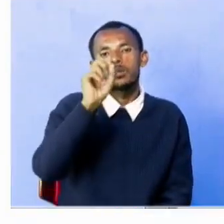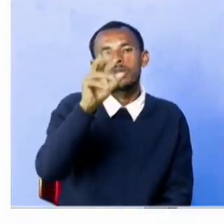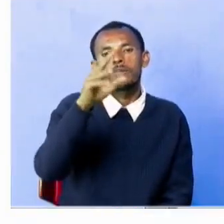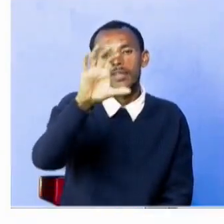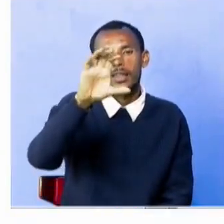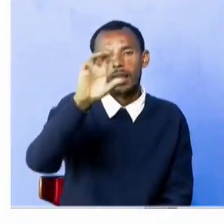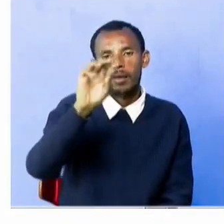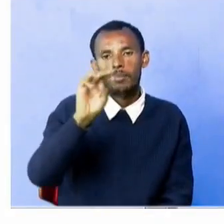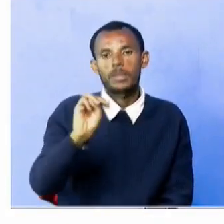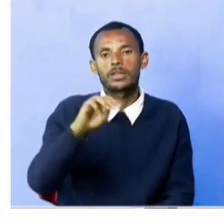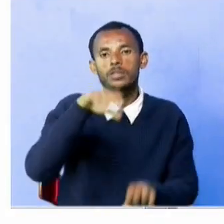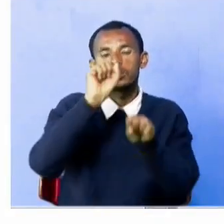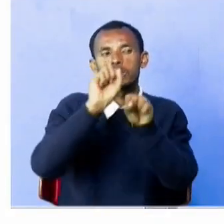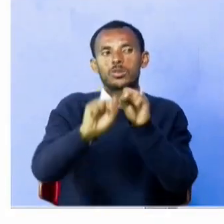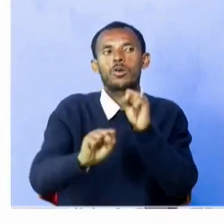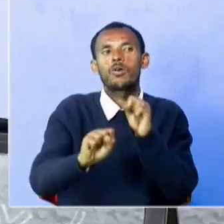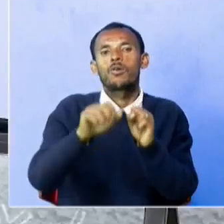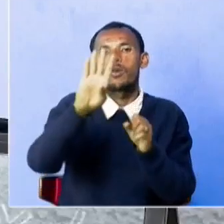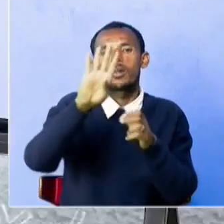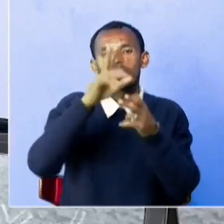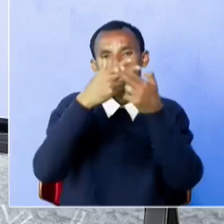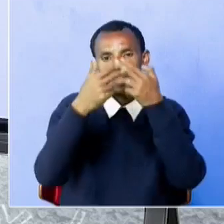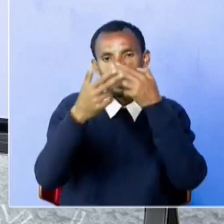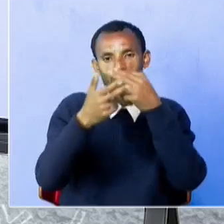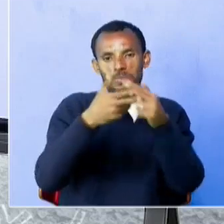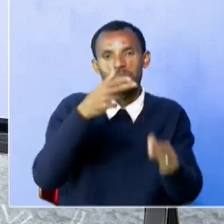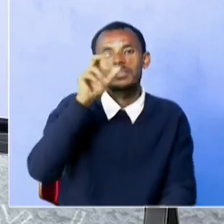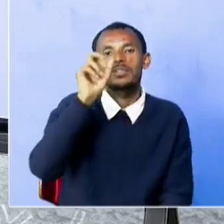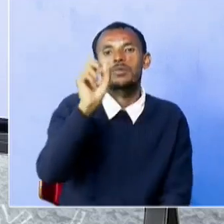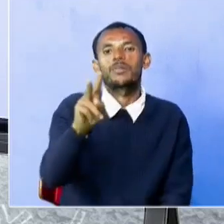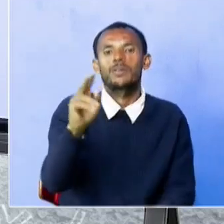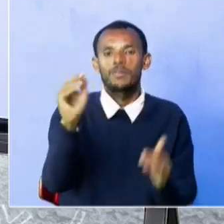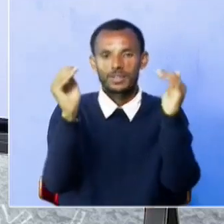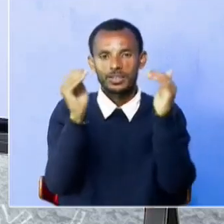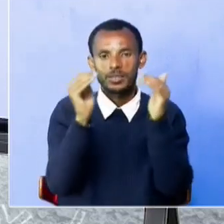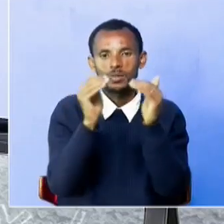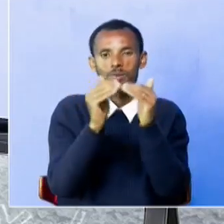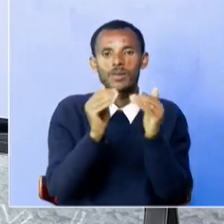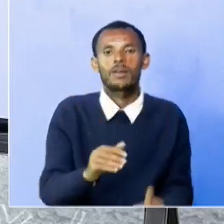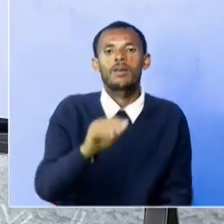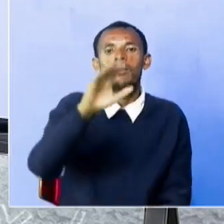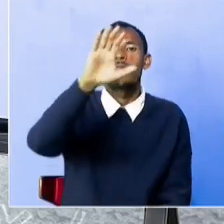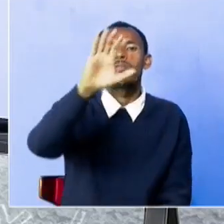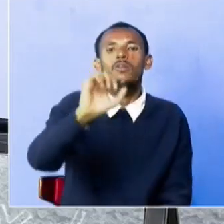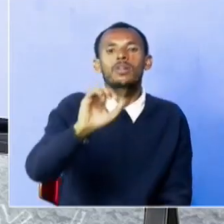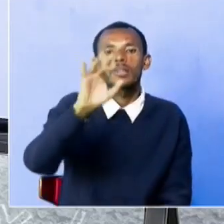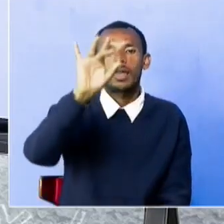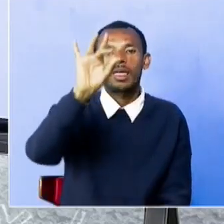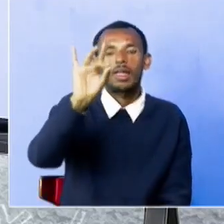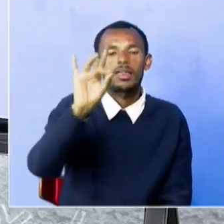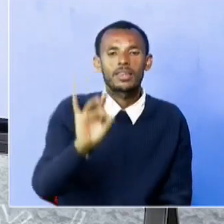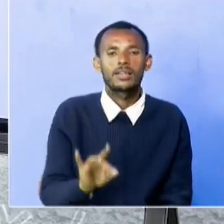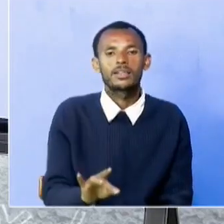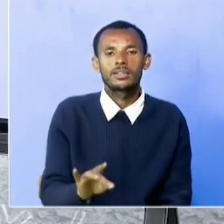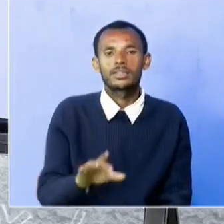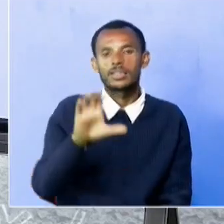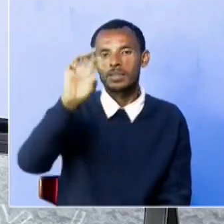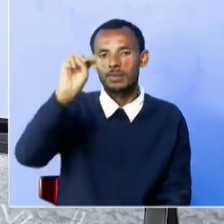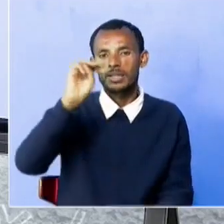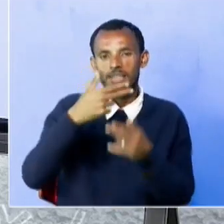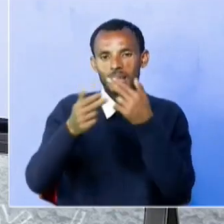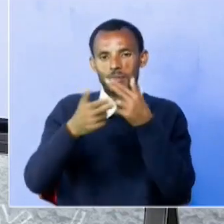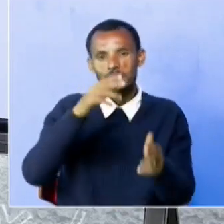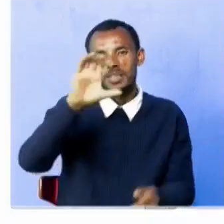centimeter. So 4 times 12 is 48, right? So centimeter